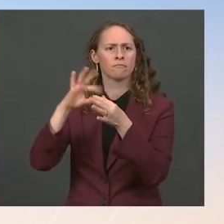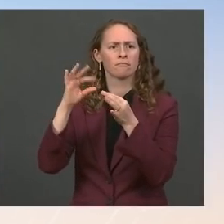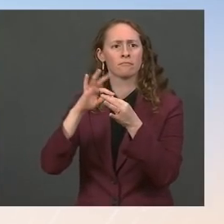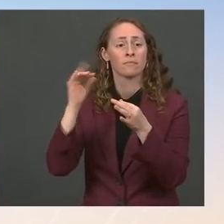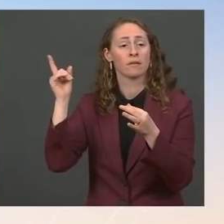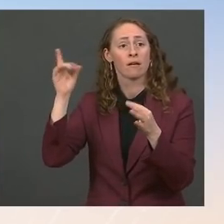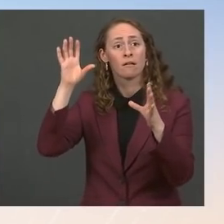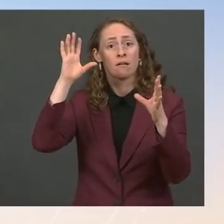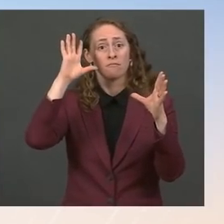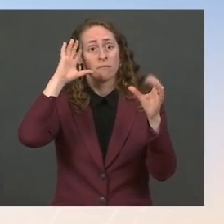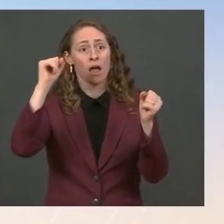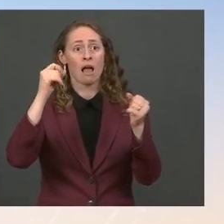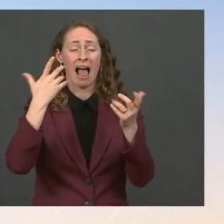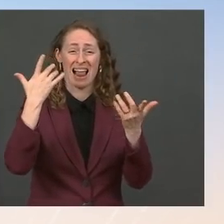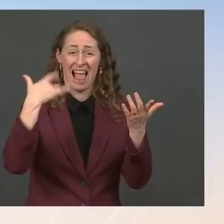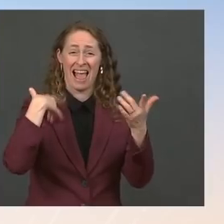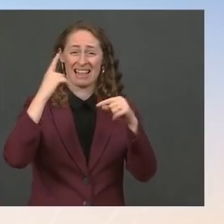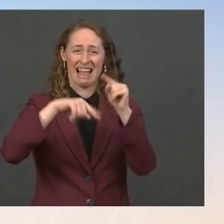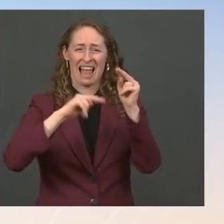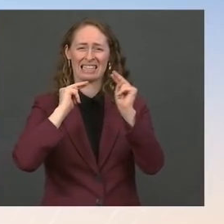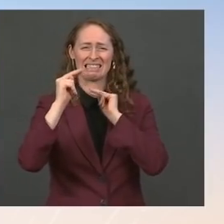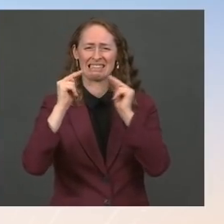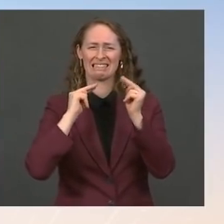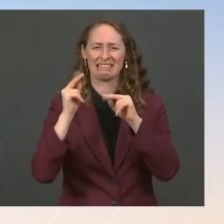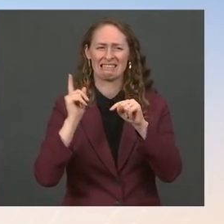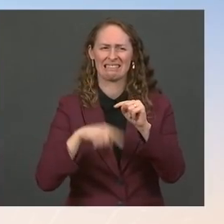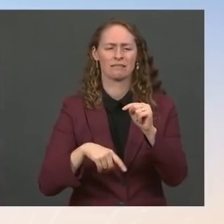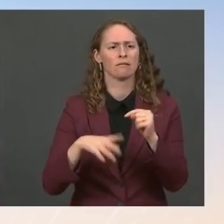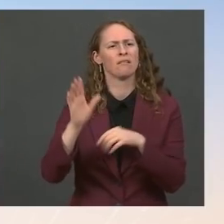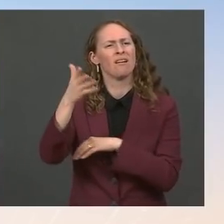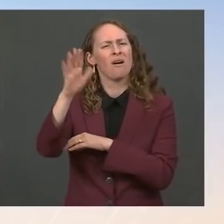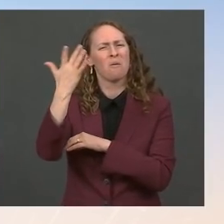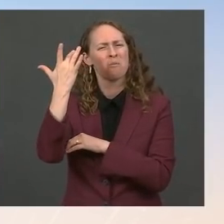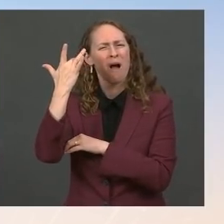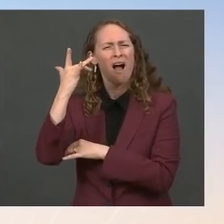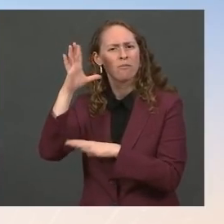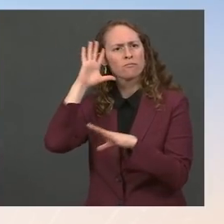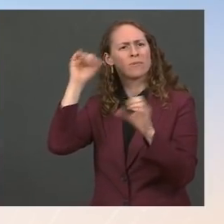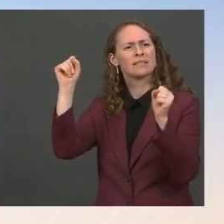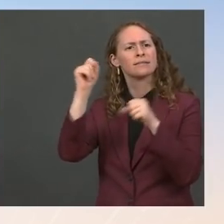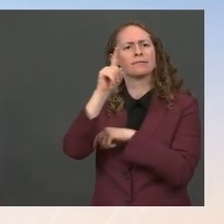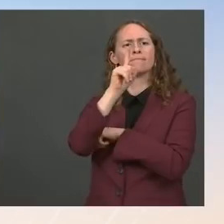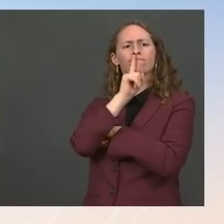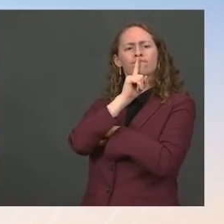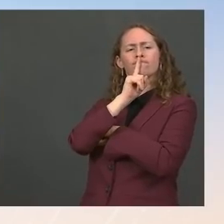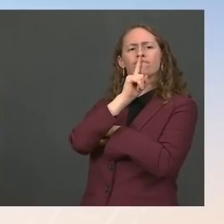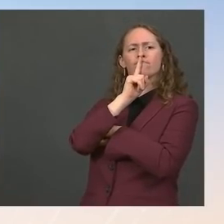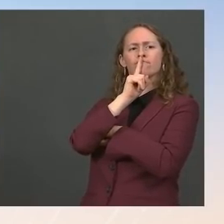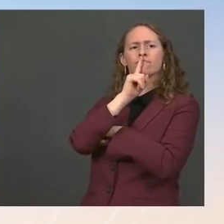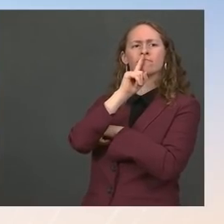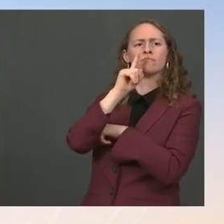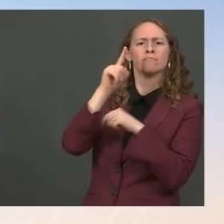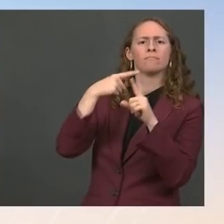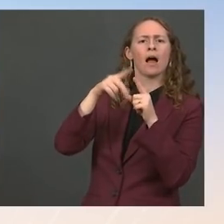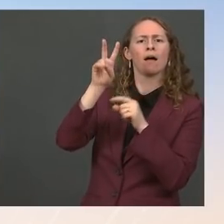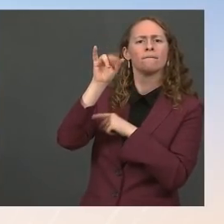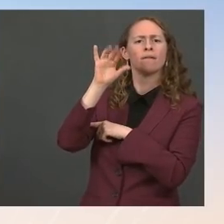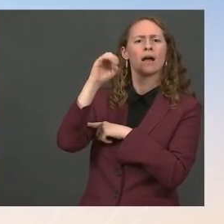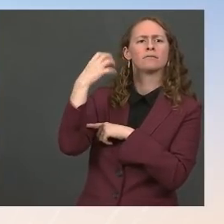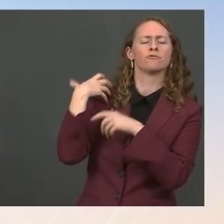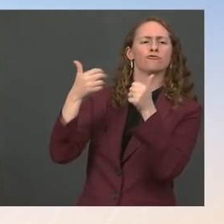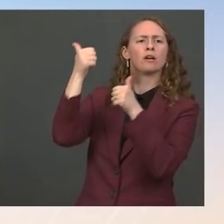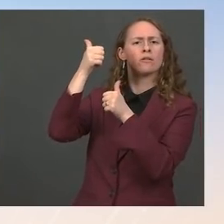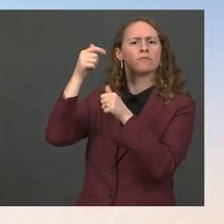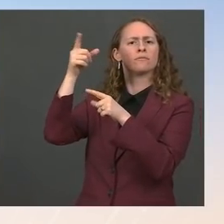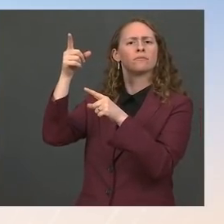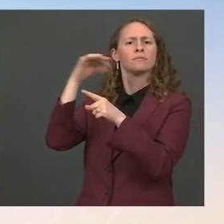negotiate what's in the package. Okay, and why is the president not named a nominee to be vice chairman of the Joint Chiefs of Staff when General Hayden, who currently occupies the